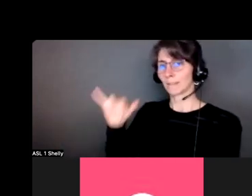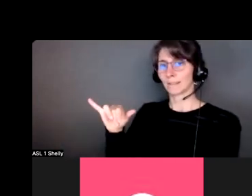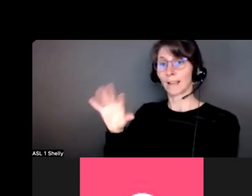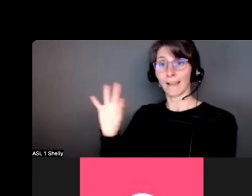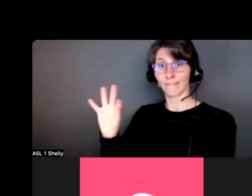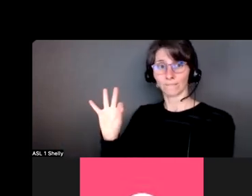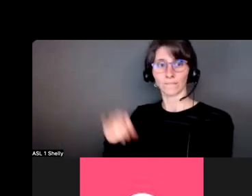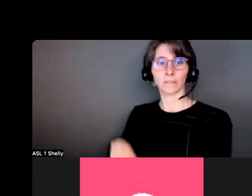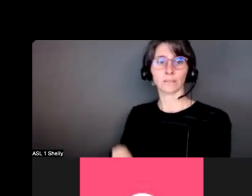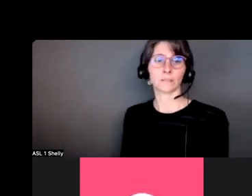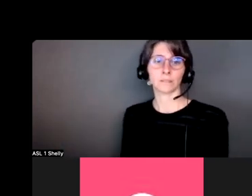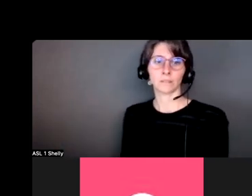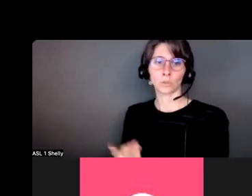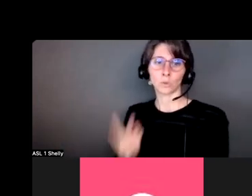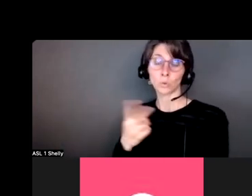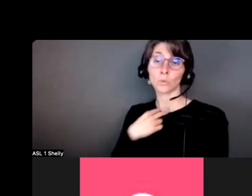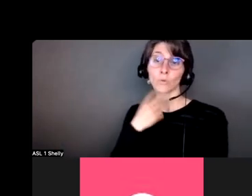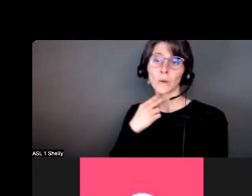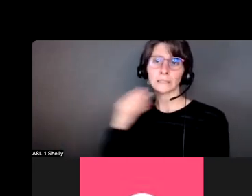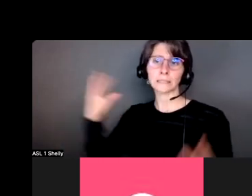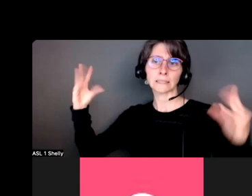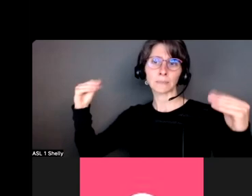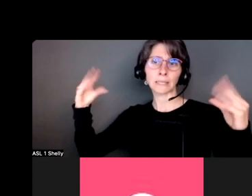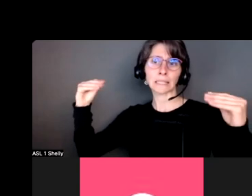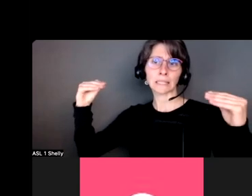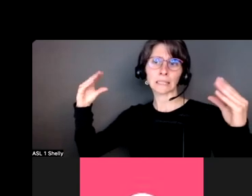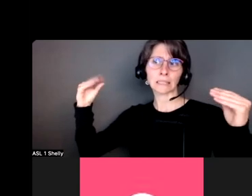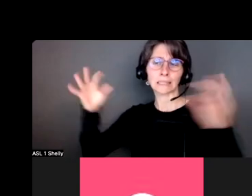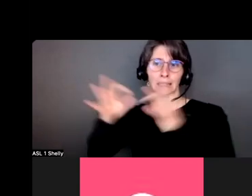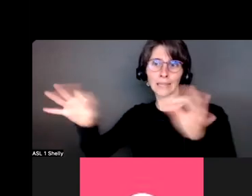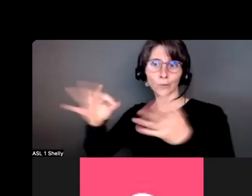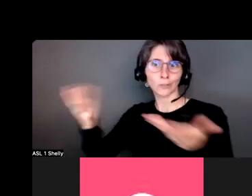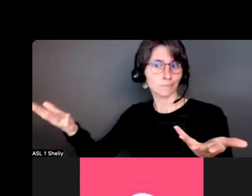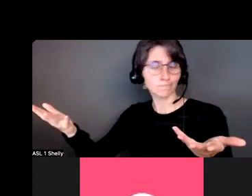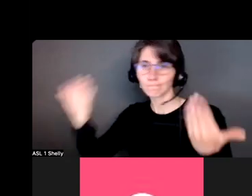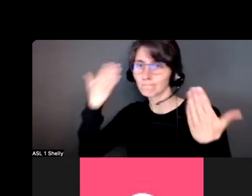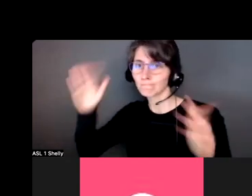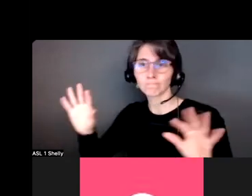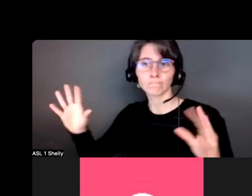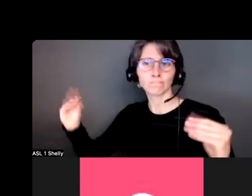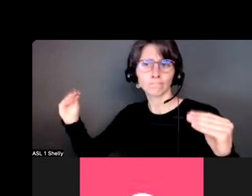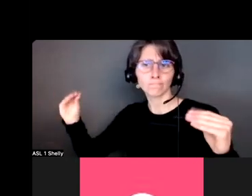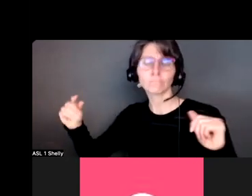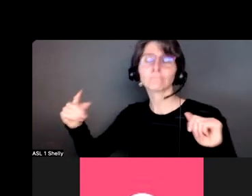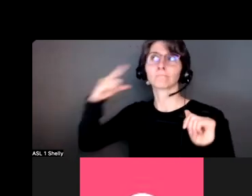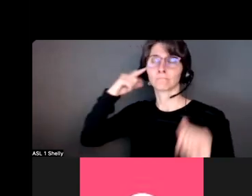There are two voices speaking an unknown language. I believe they are